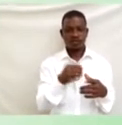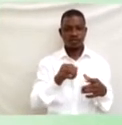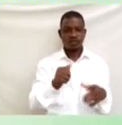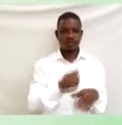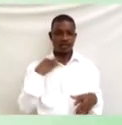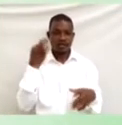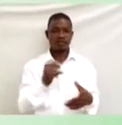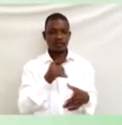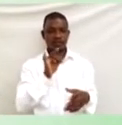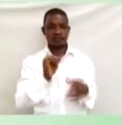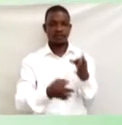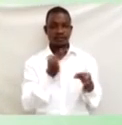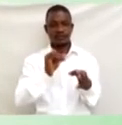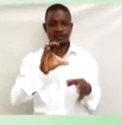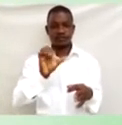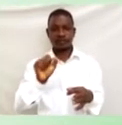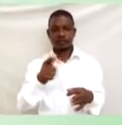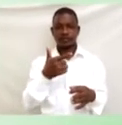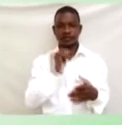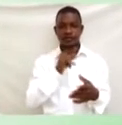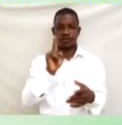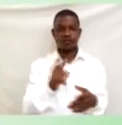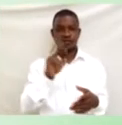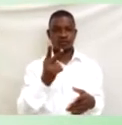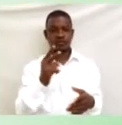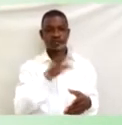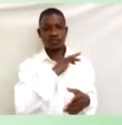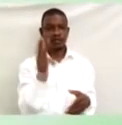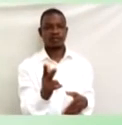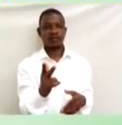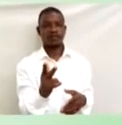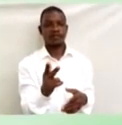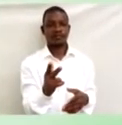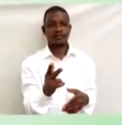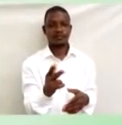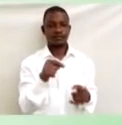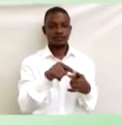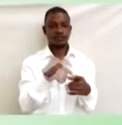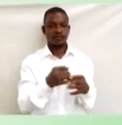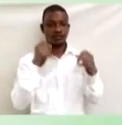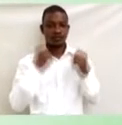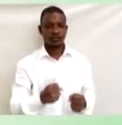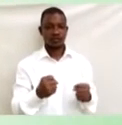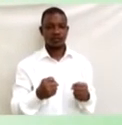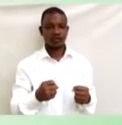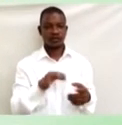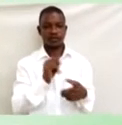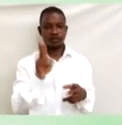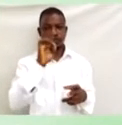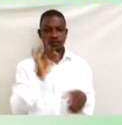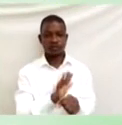been able to learn how to apply the if clause types 1,